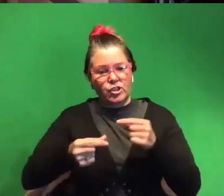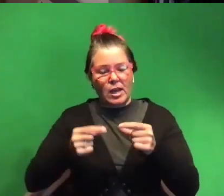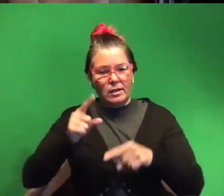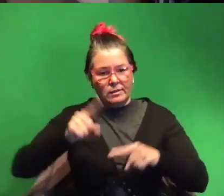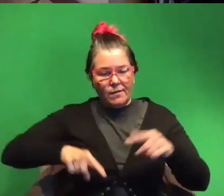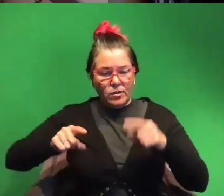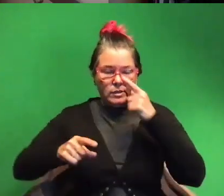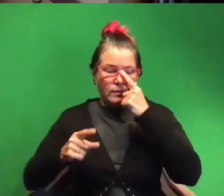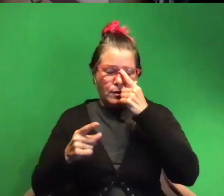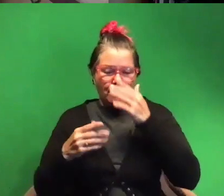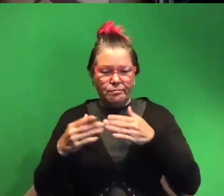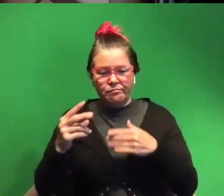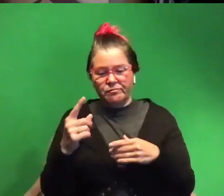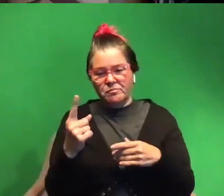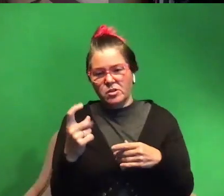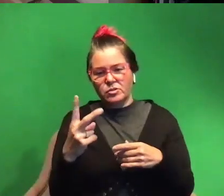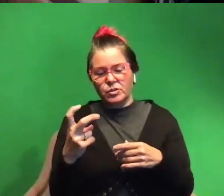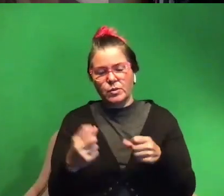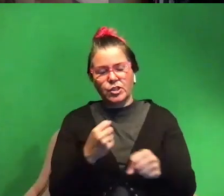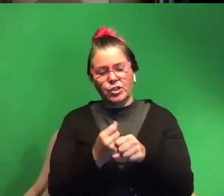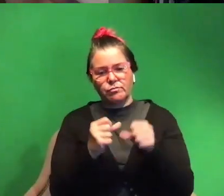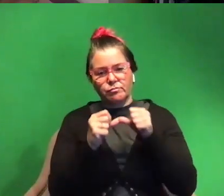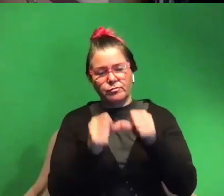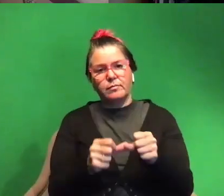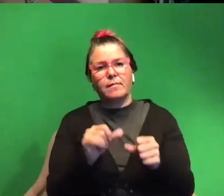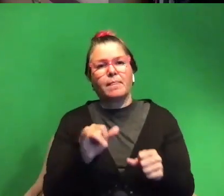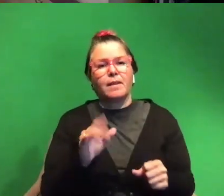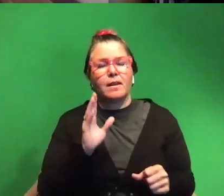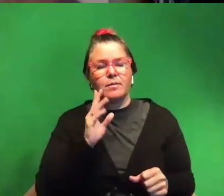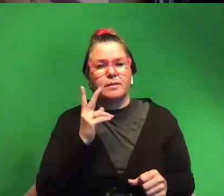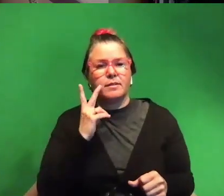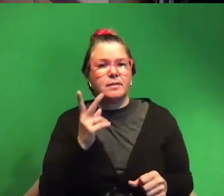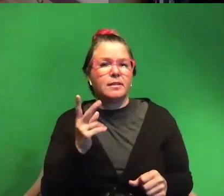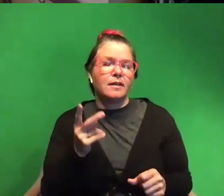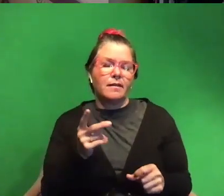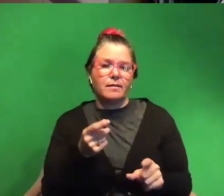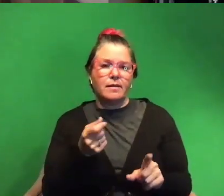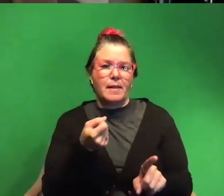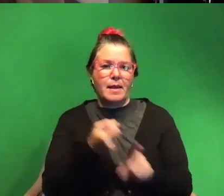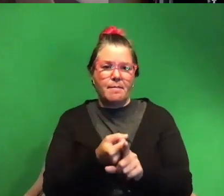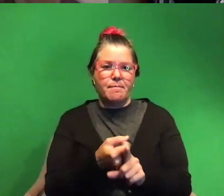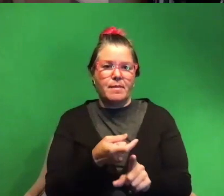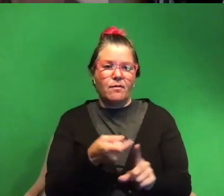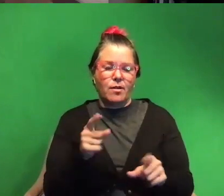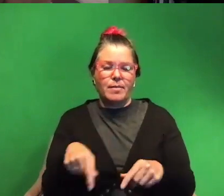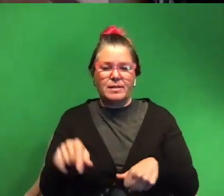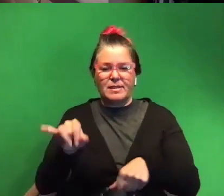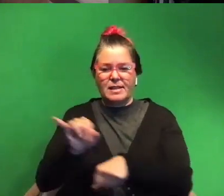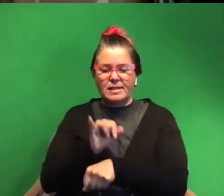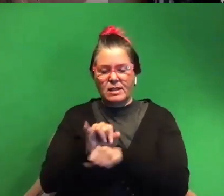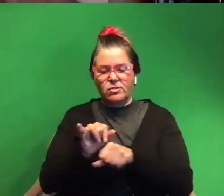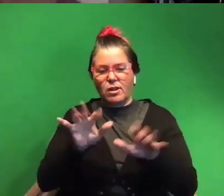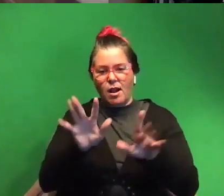for the next 100 to 200 years, because that's when we're going to really start to see a lot of the impacts of the sort of industrial climate